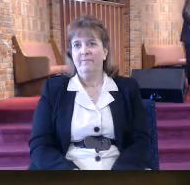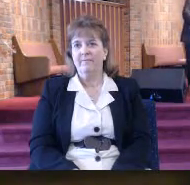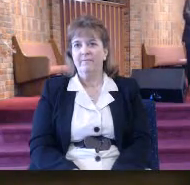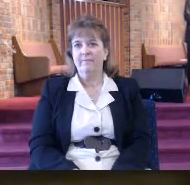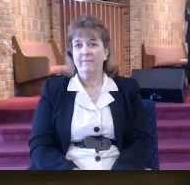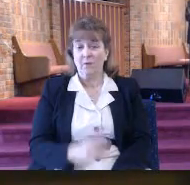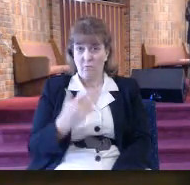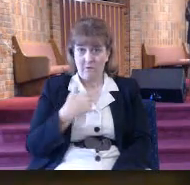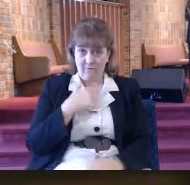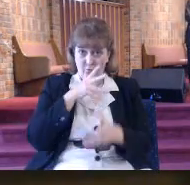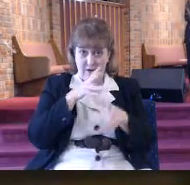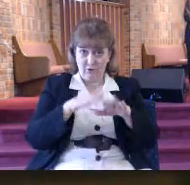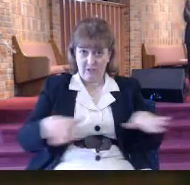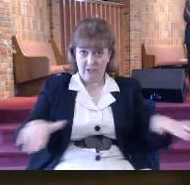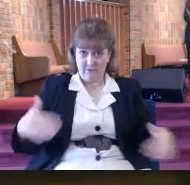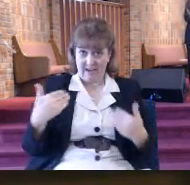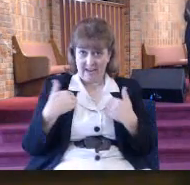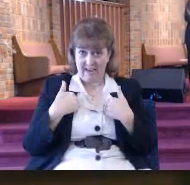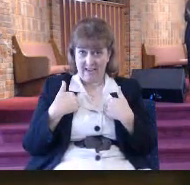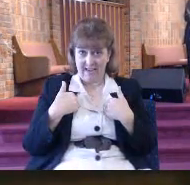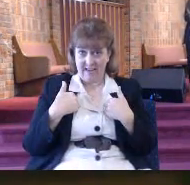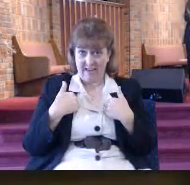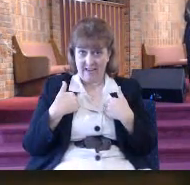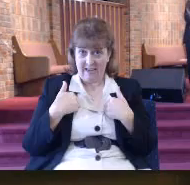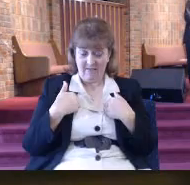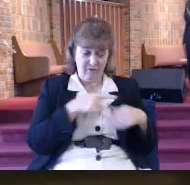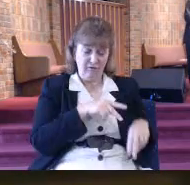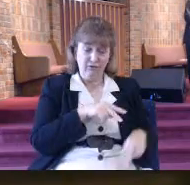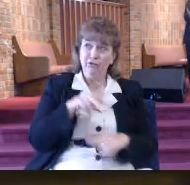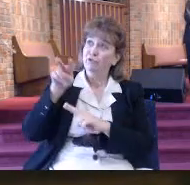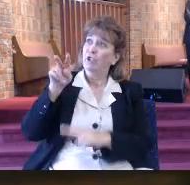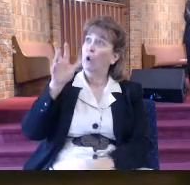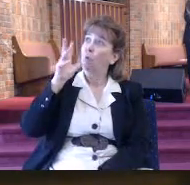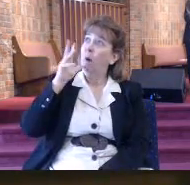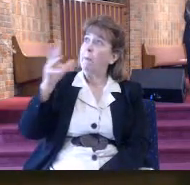You have grandchildren? You are their grandparents.